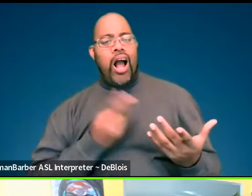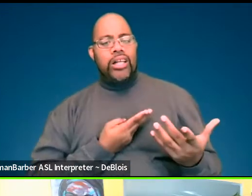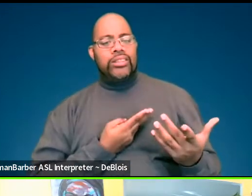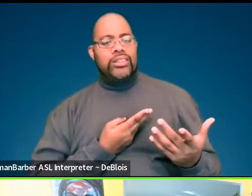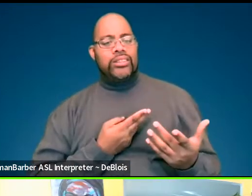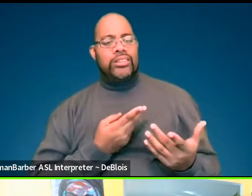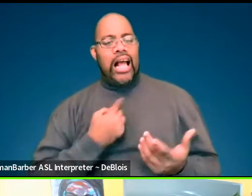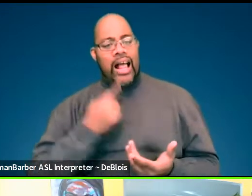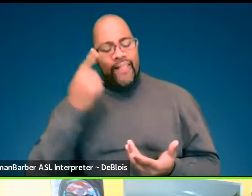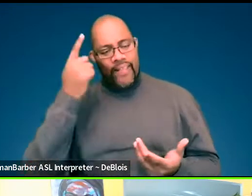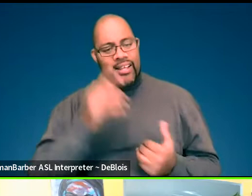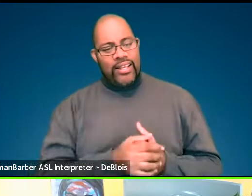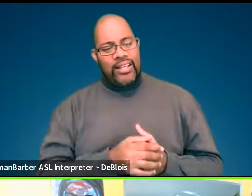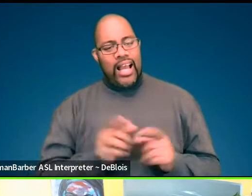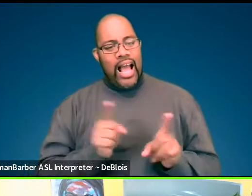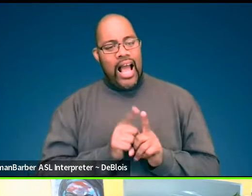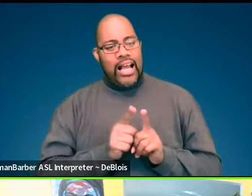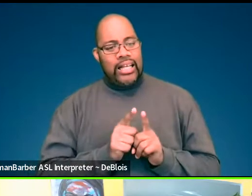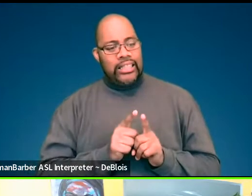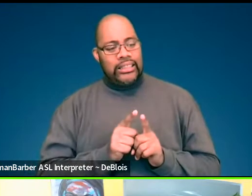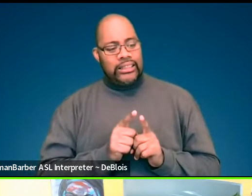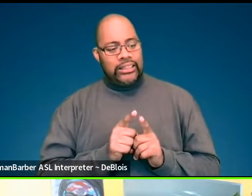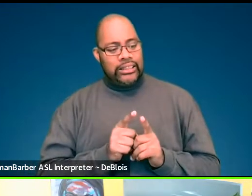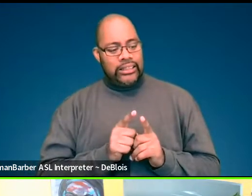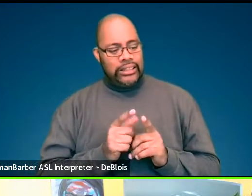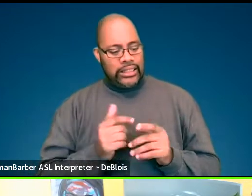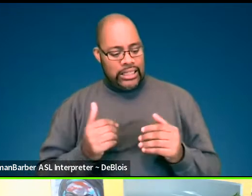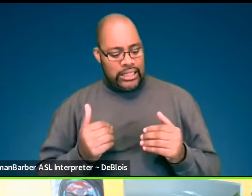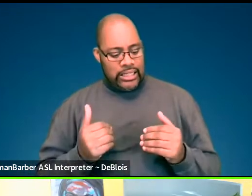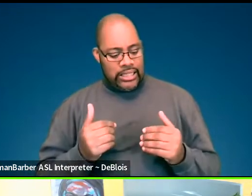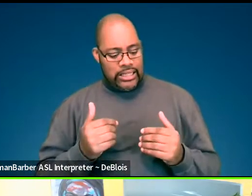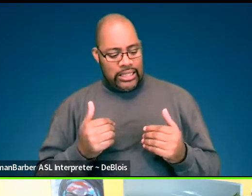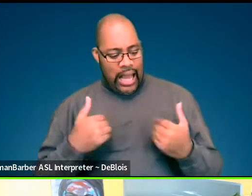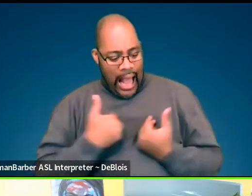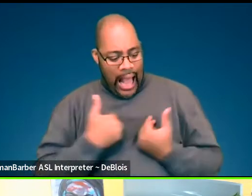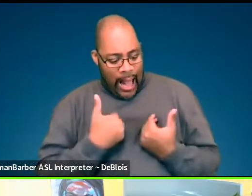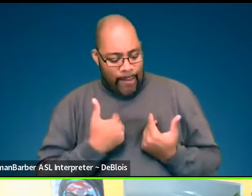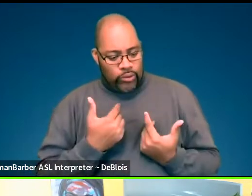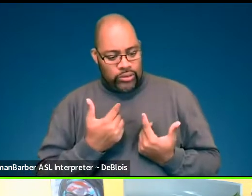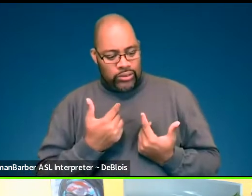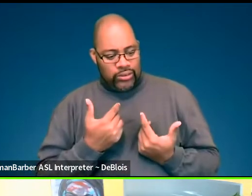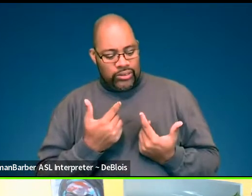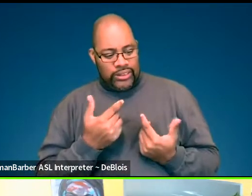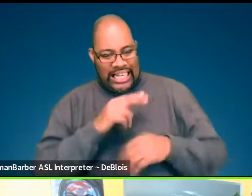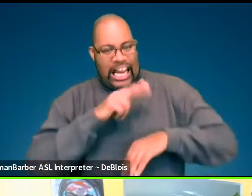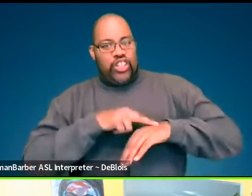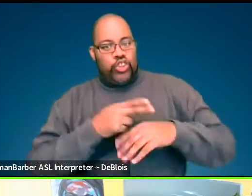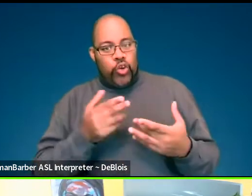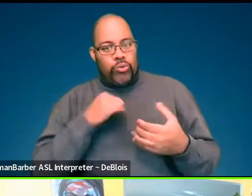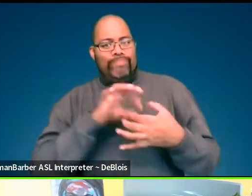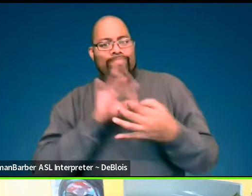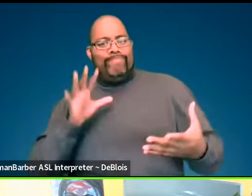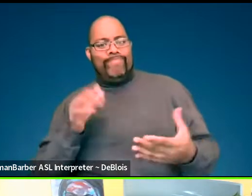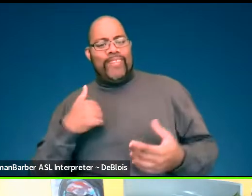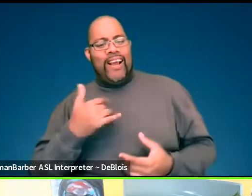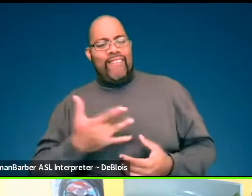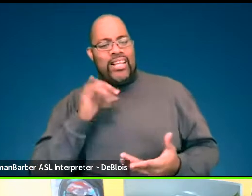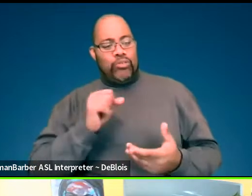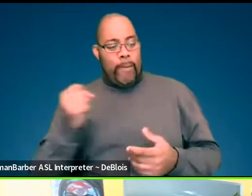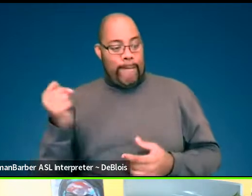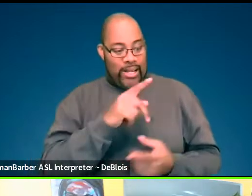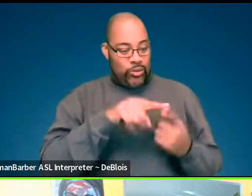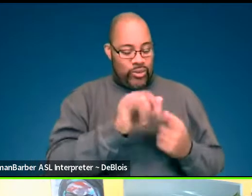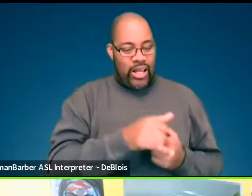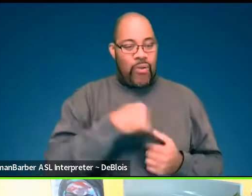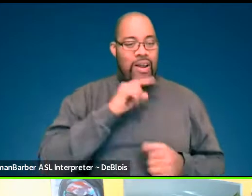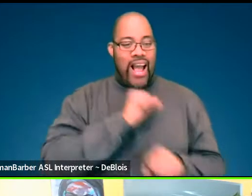I think, as a species from our actual like animal nature. And I feel like to get back to that,